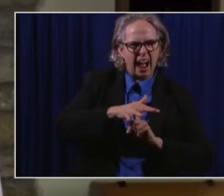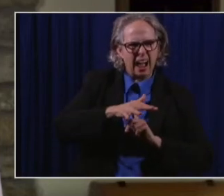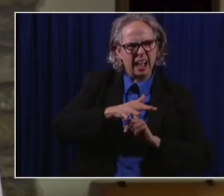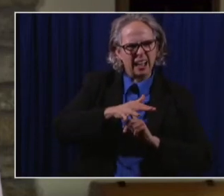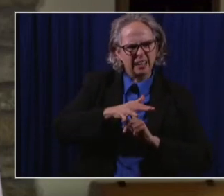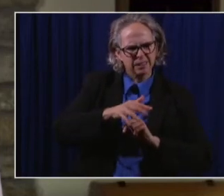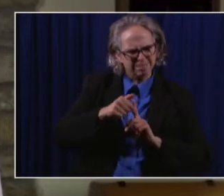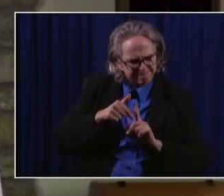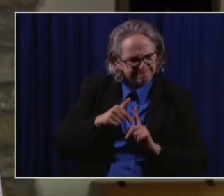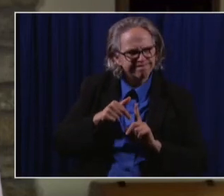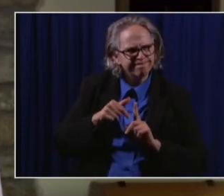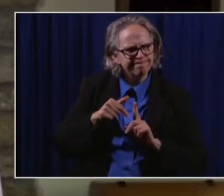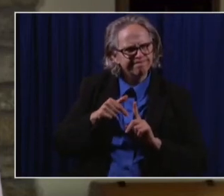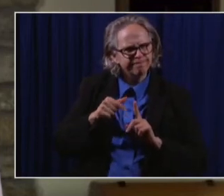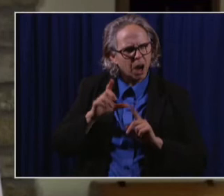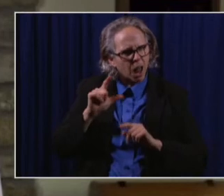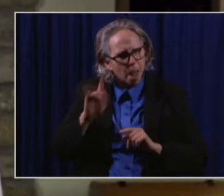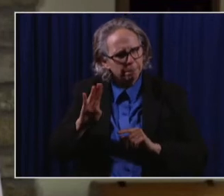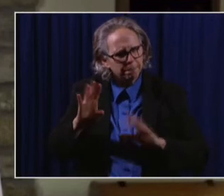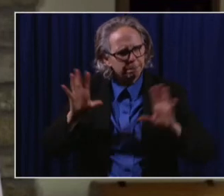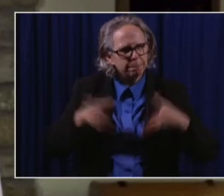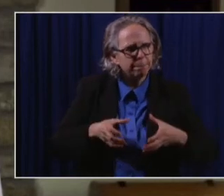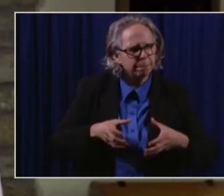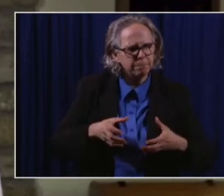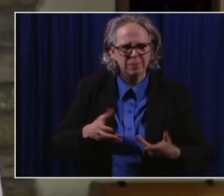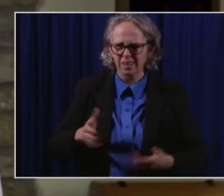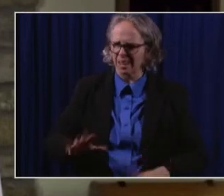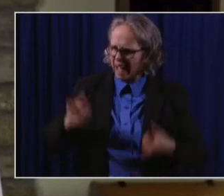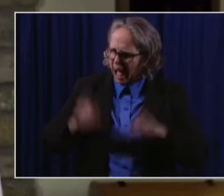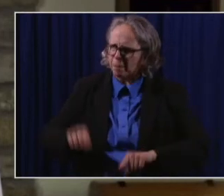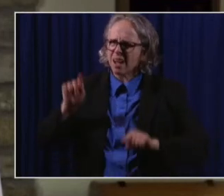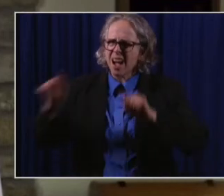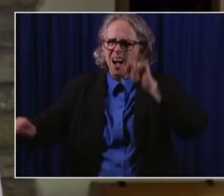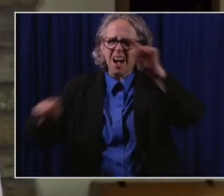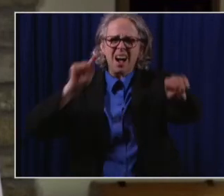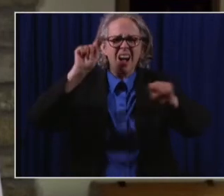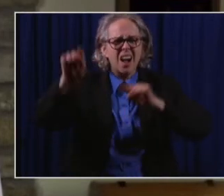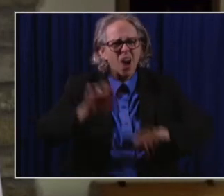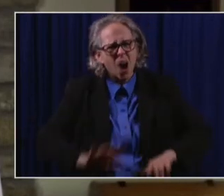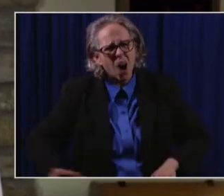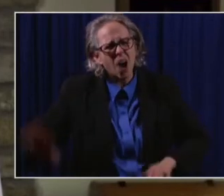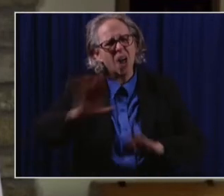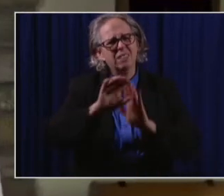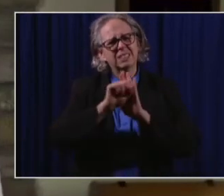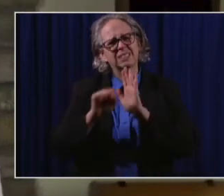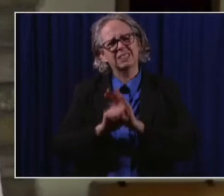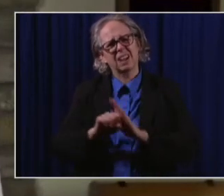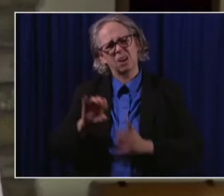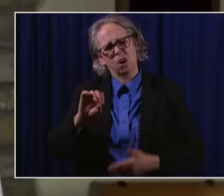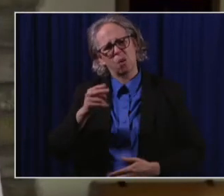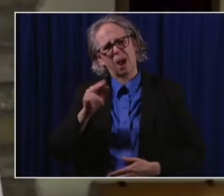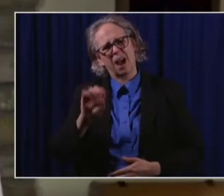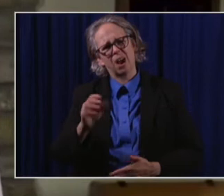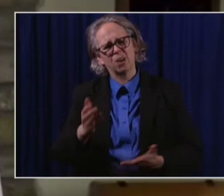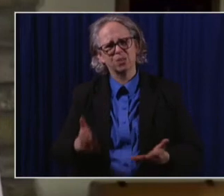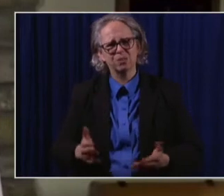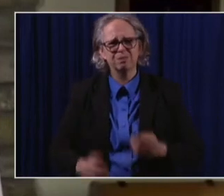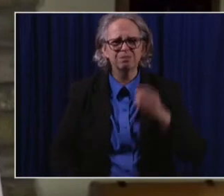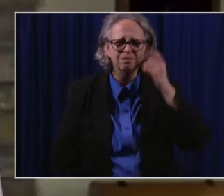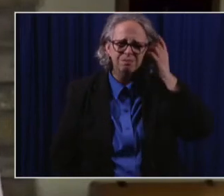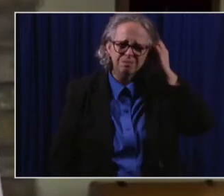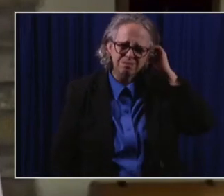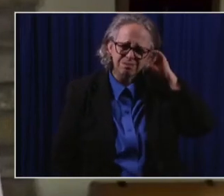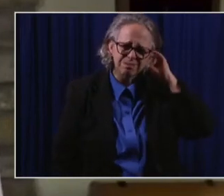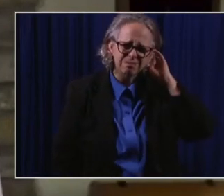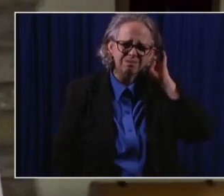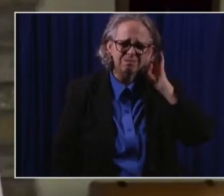are seeing, some of the things that we're continue to learn. The message,